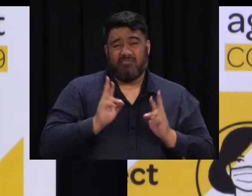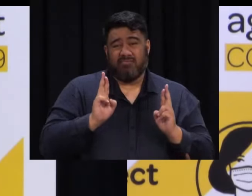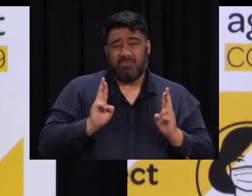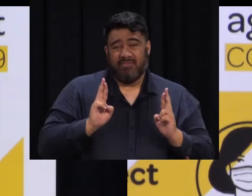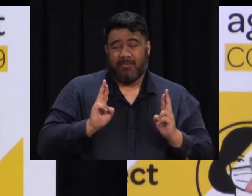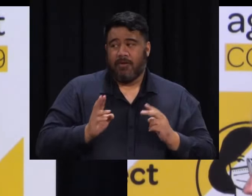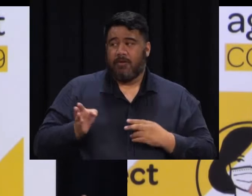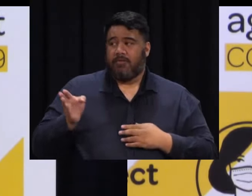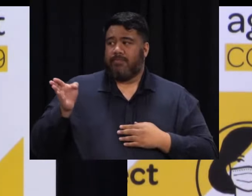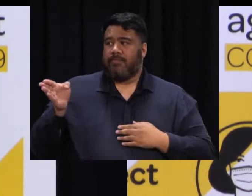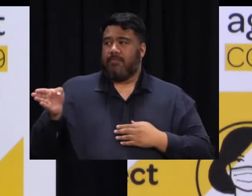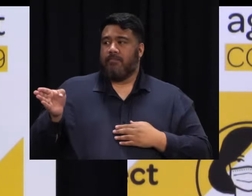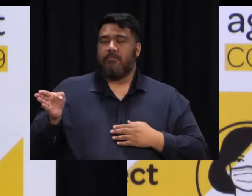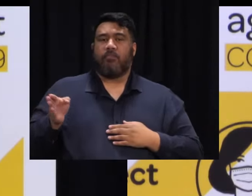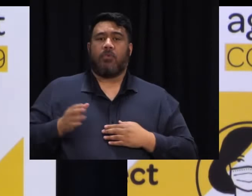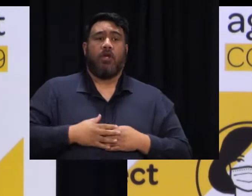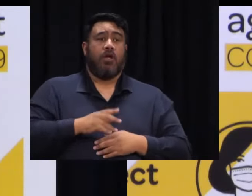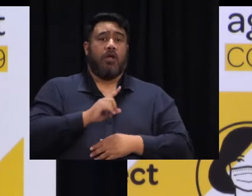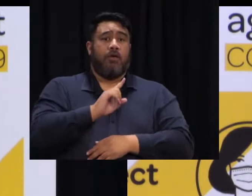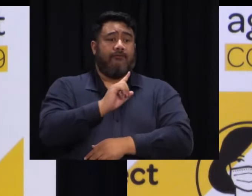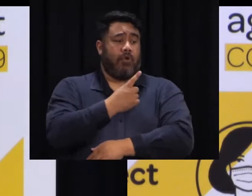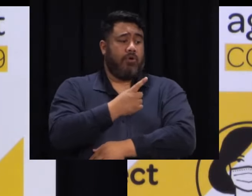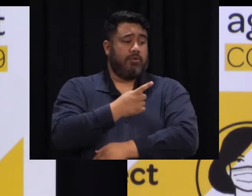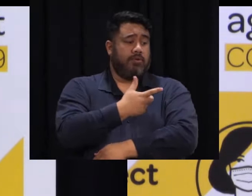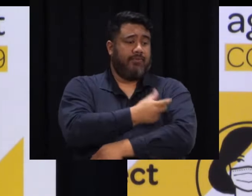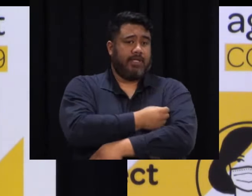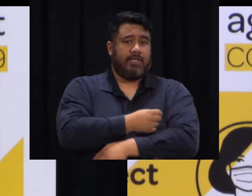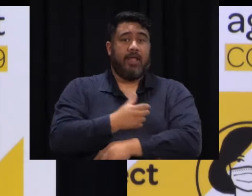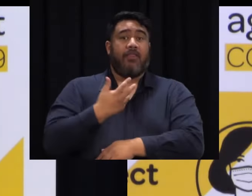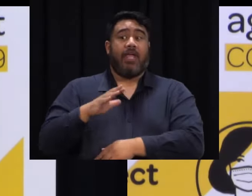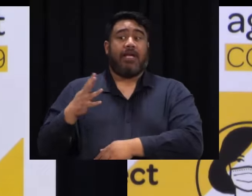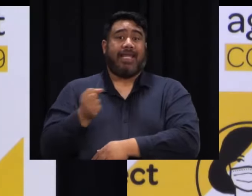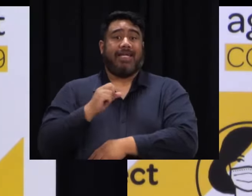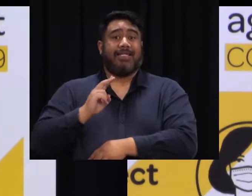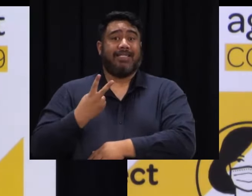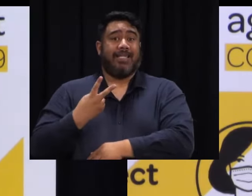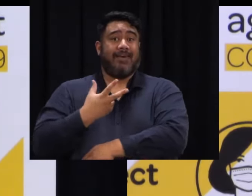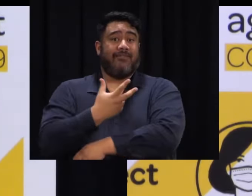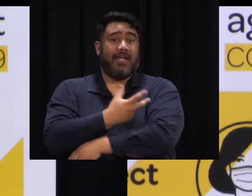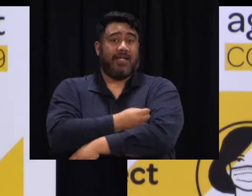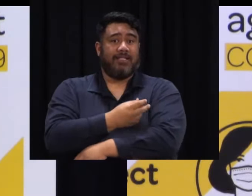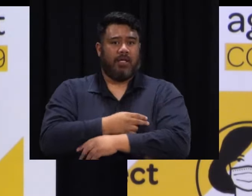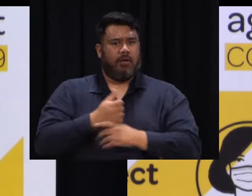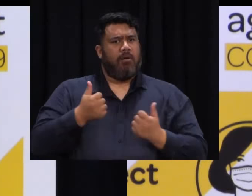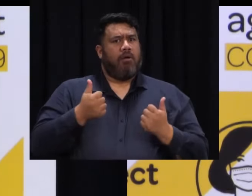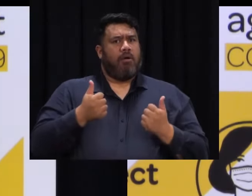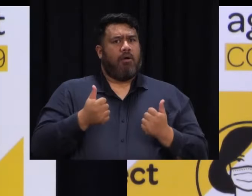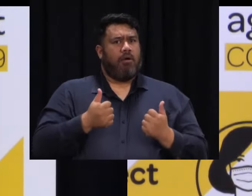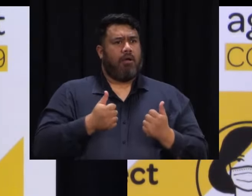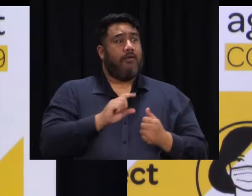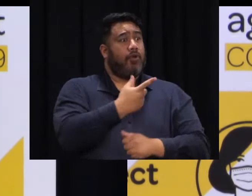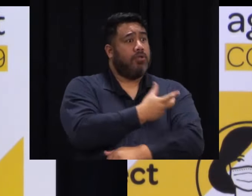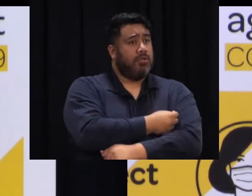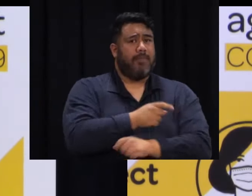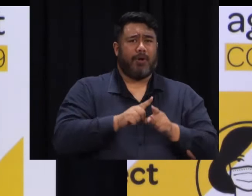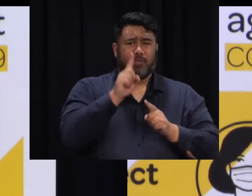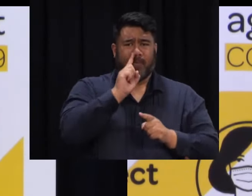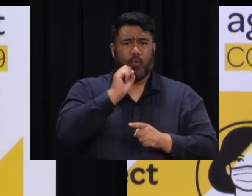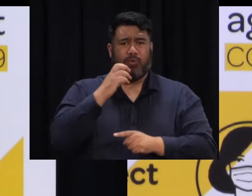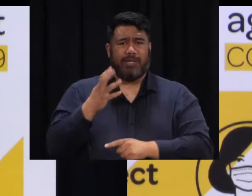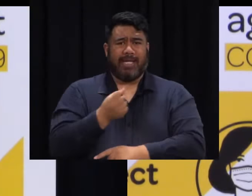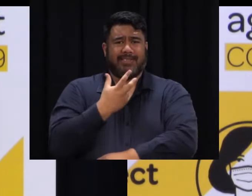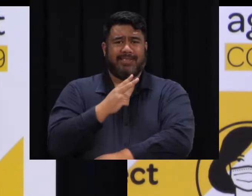is the uptake rate between first dose and second dose is really close. So the vast majority of people who are getting their first dose are then following through with their second.